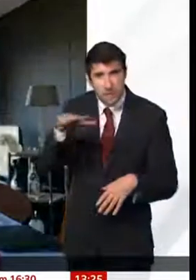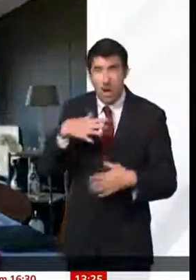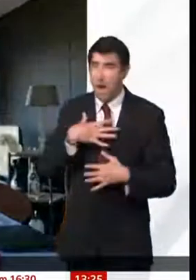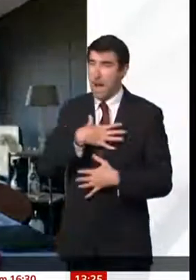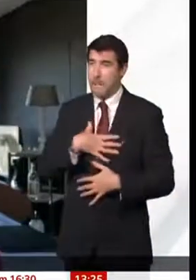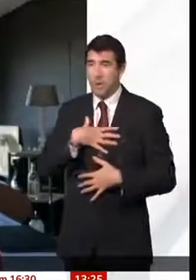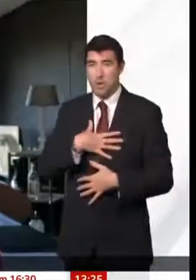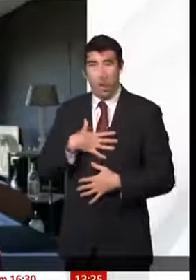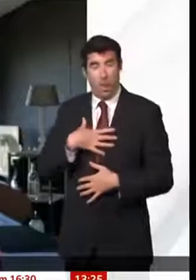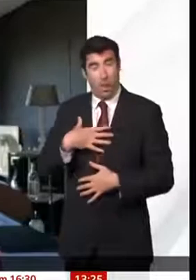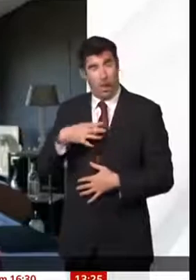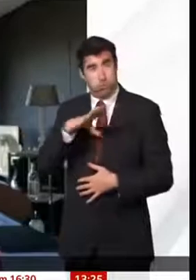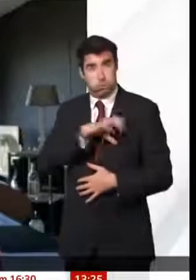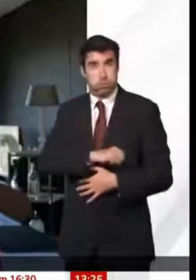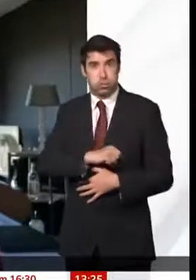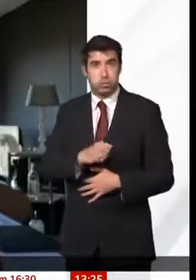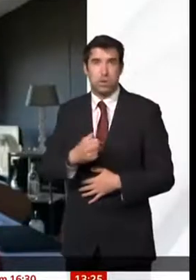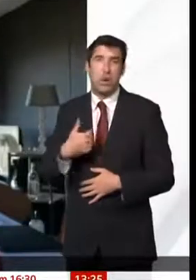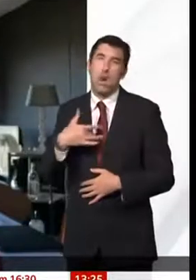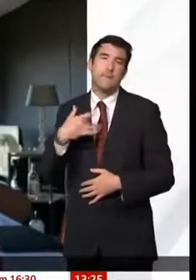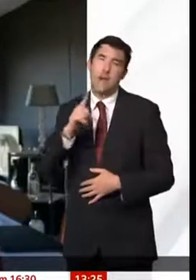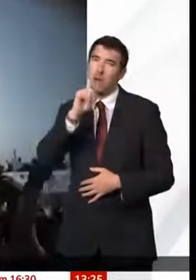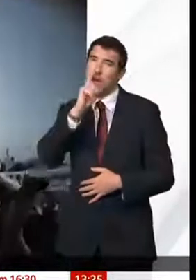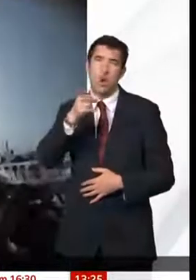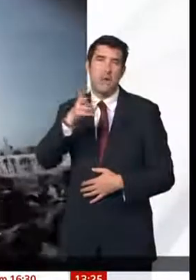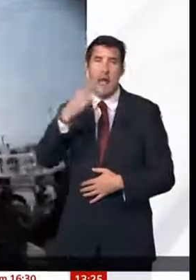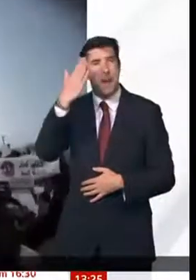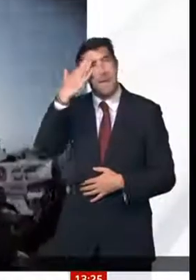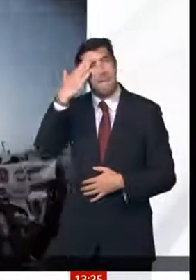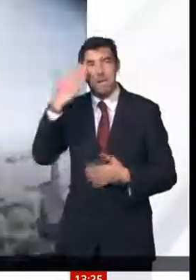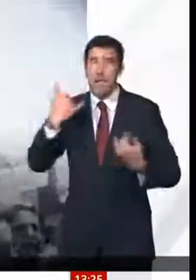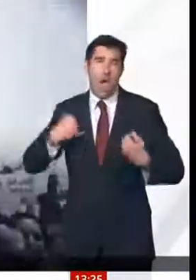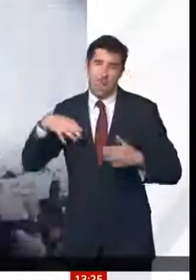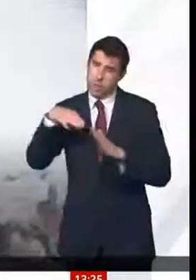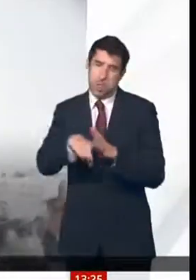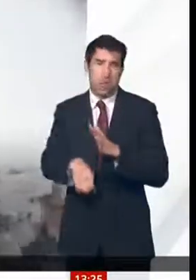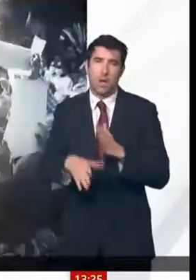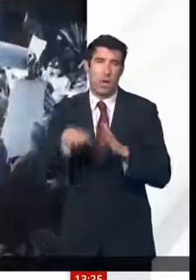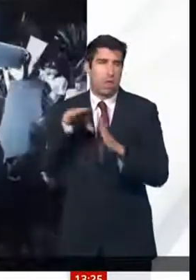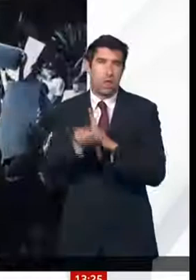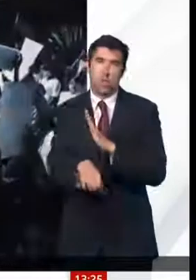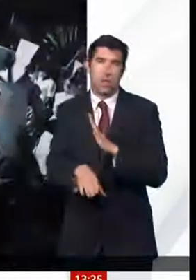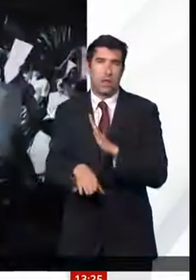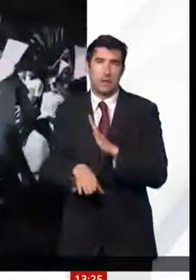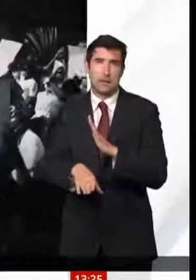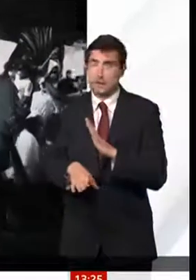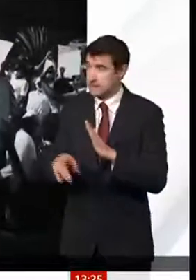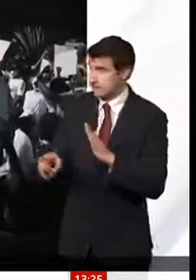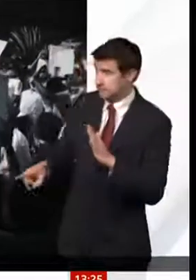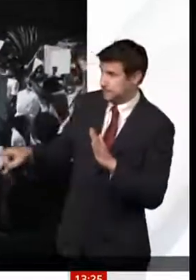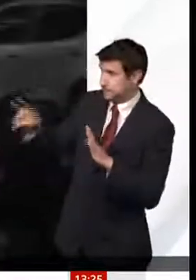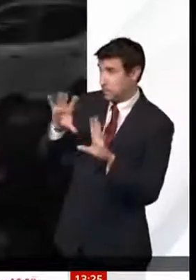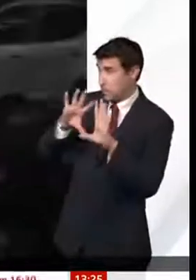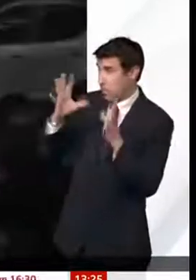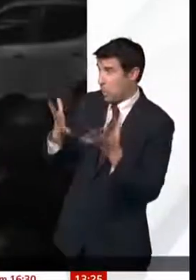I feel most of us will not survive it mentally. Healthcare workers around the world have staged protests about